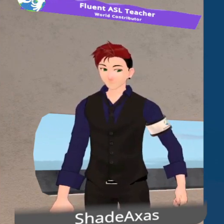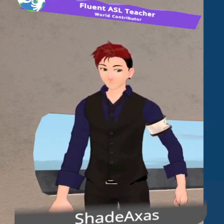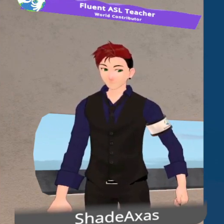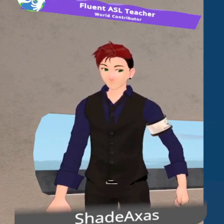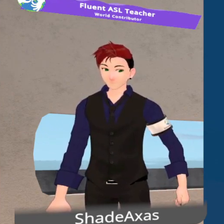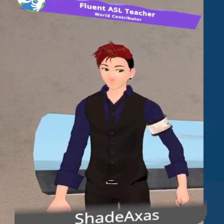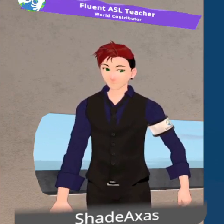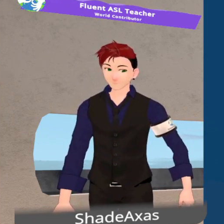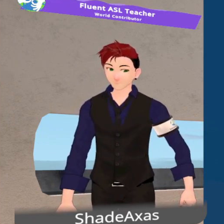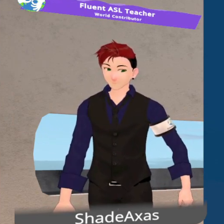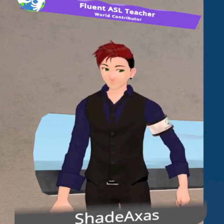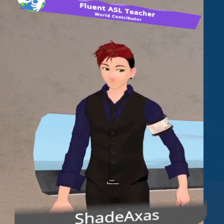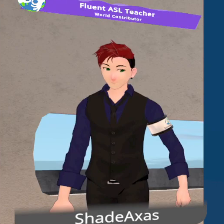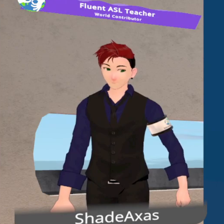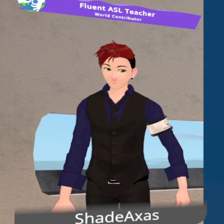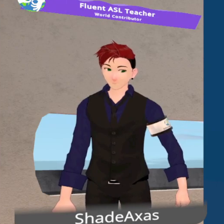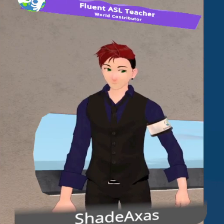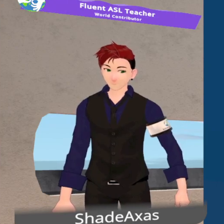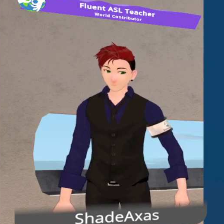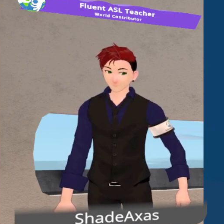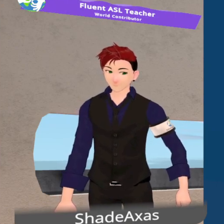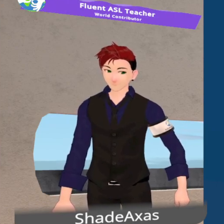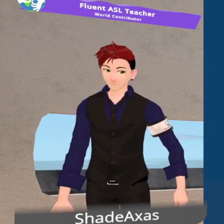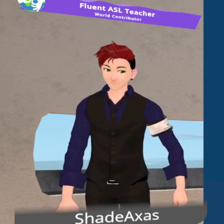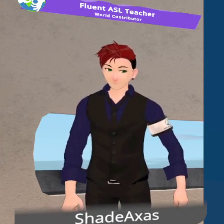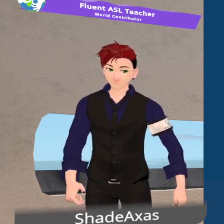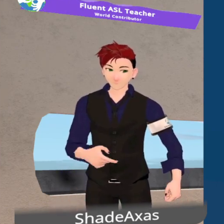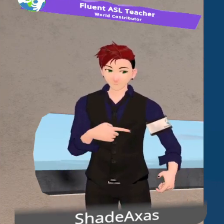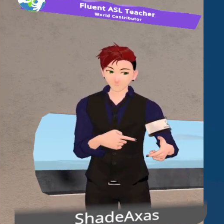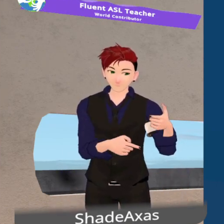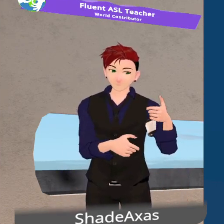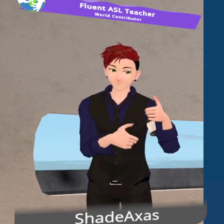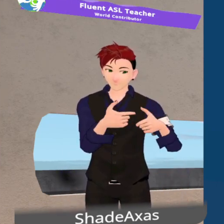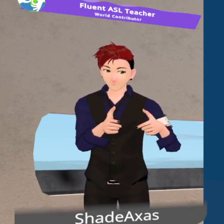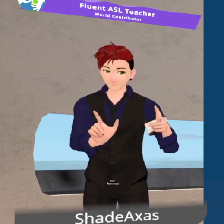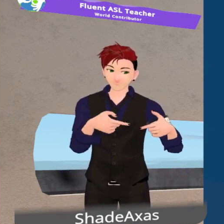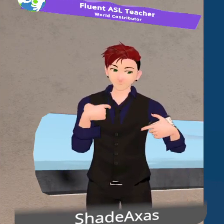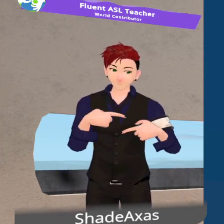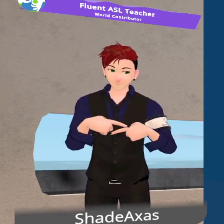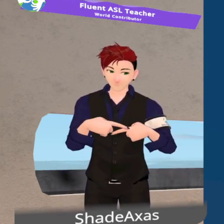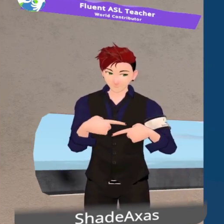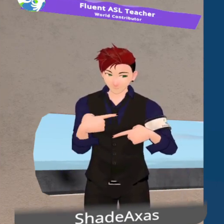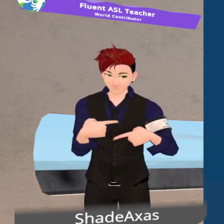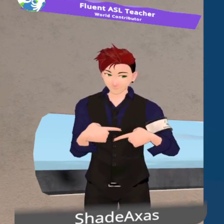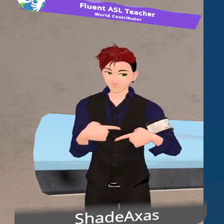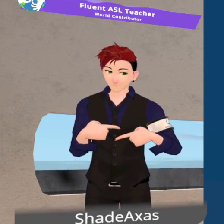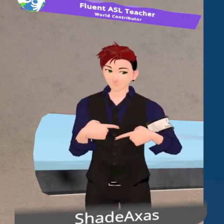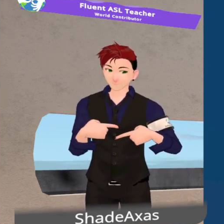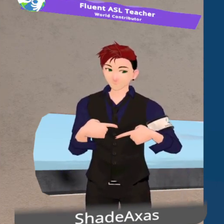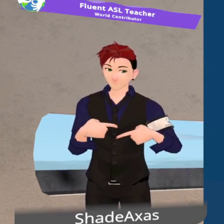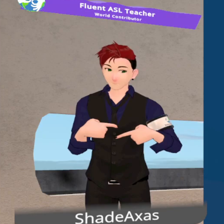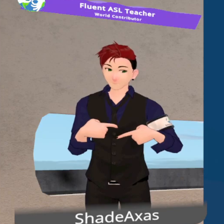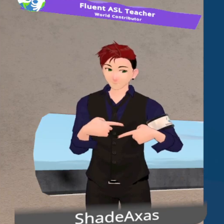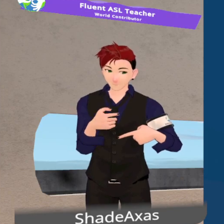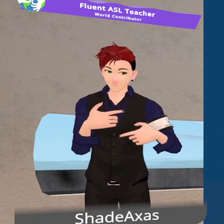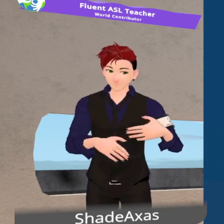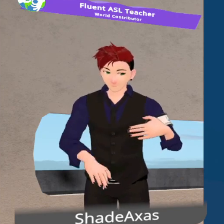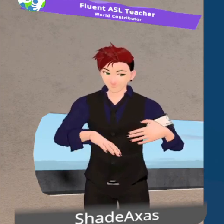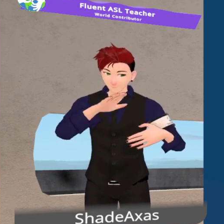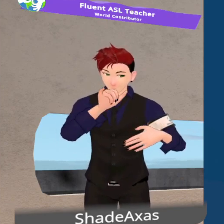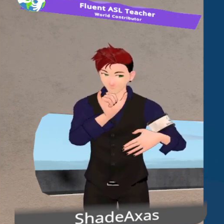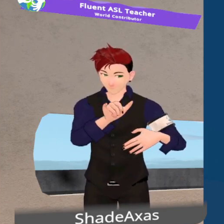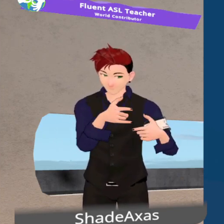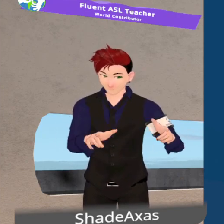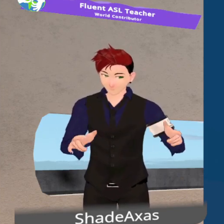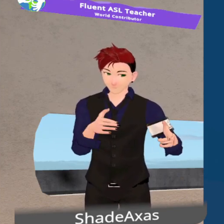My main language is Spanish. It's the language I was born in, and